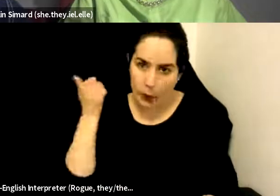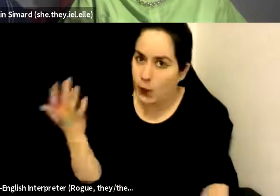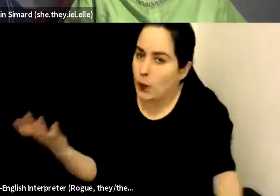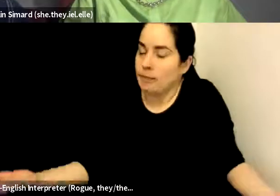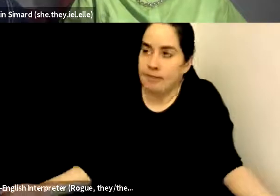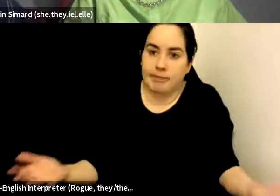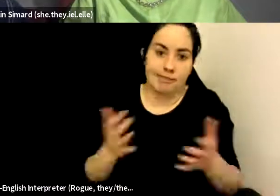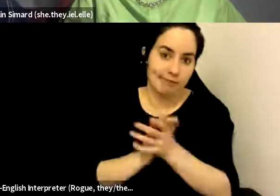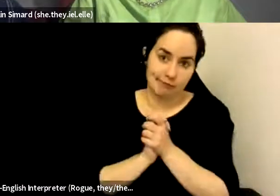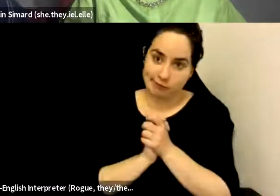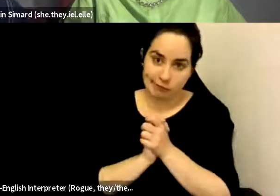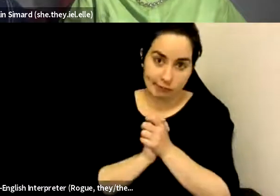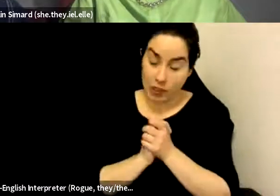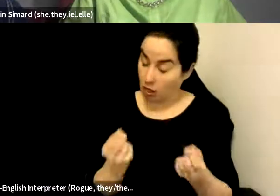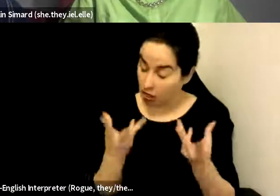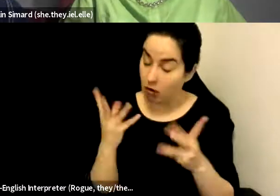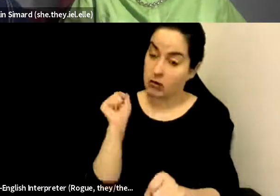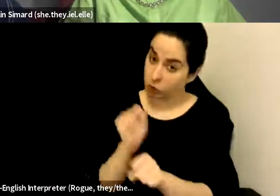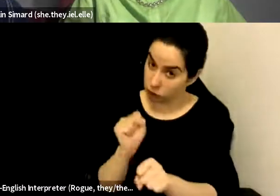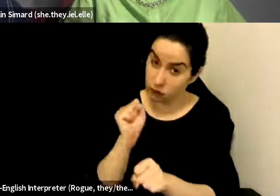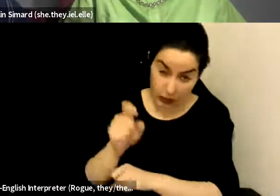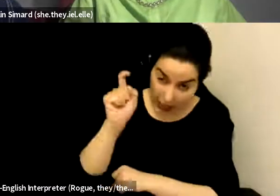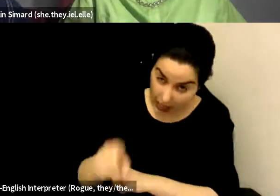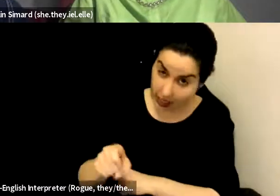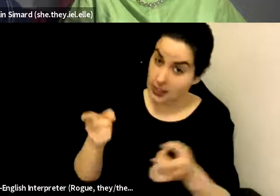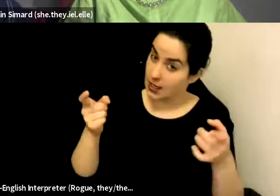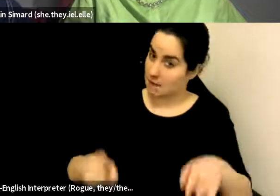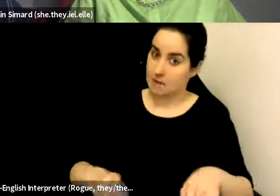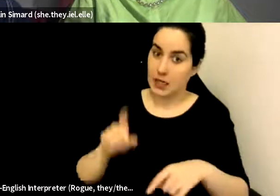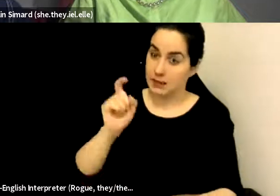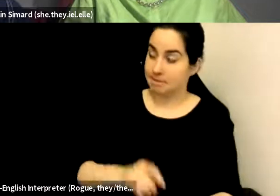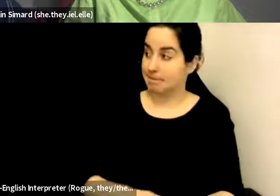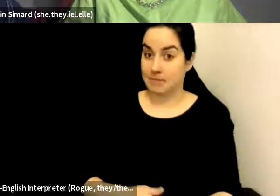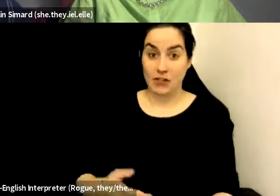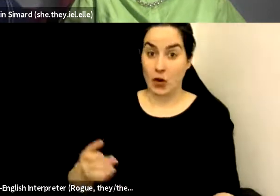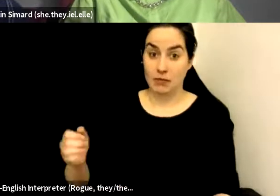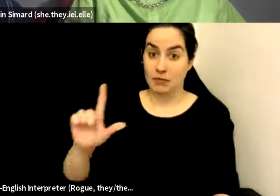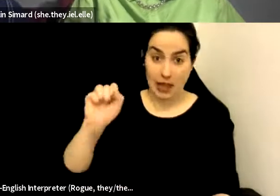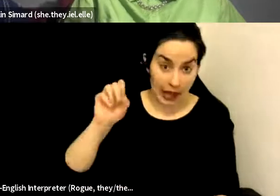yeah, I think that there's a lot of work to be done in terms of like land back.